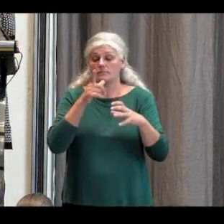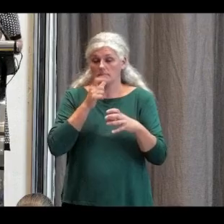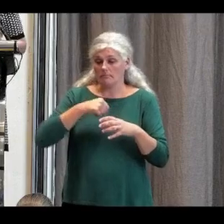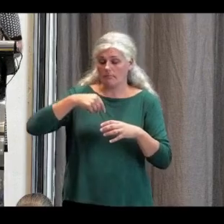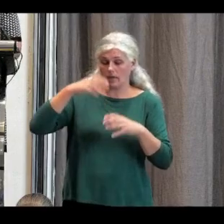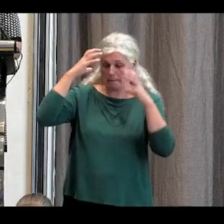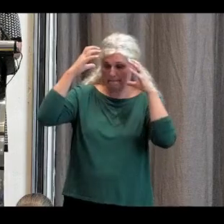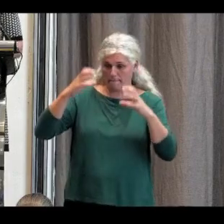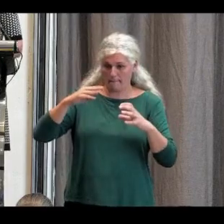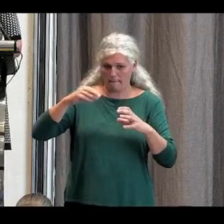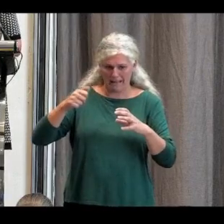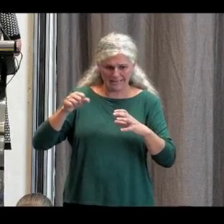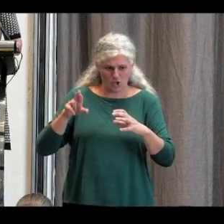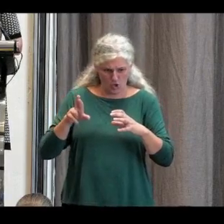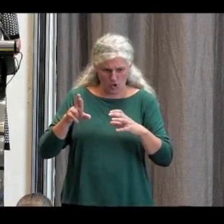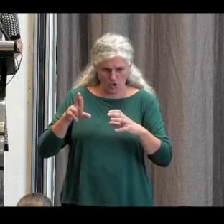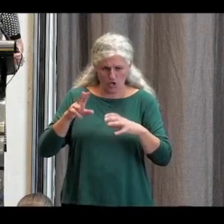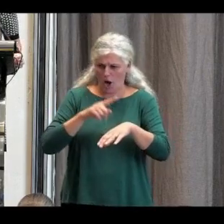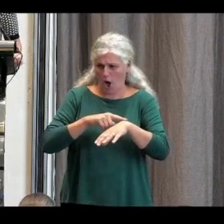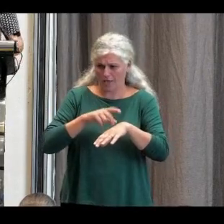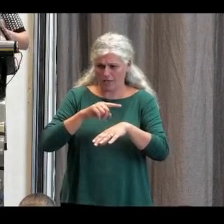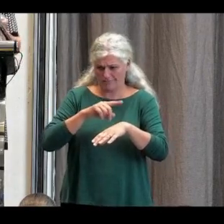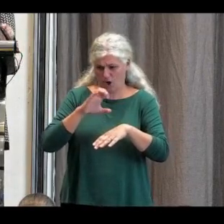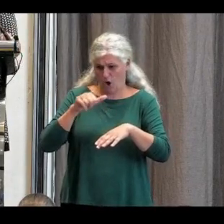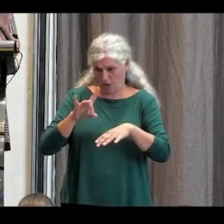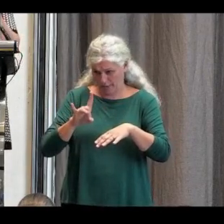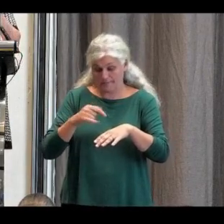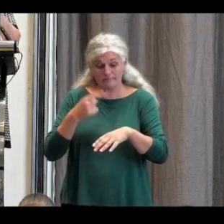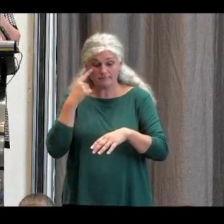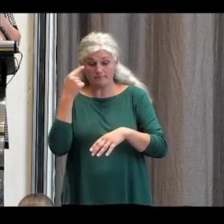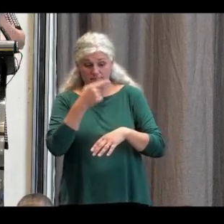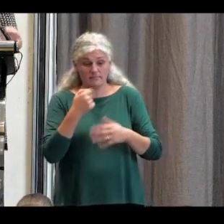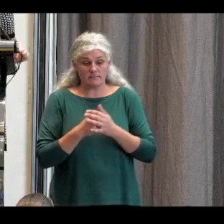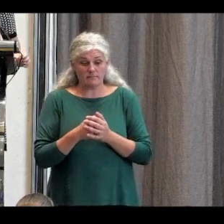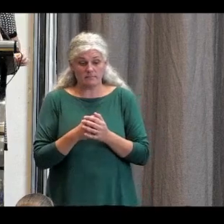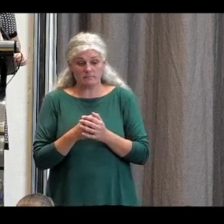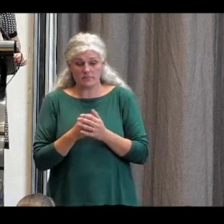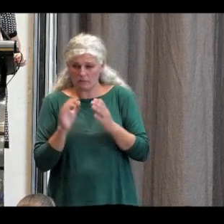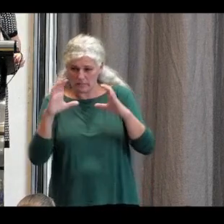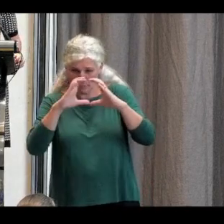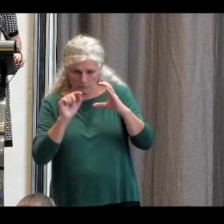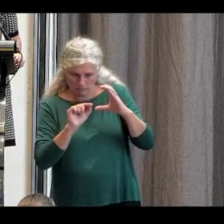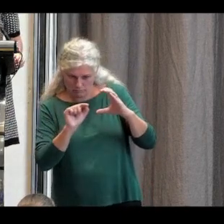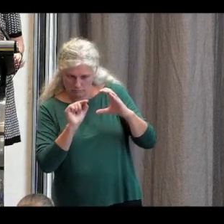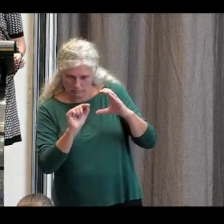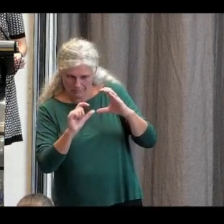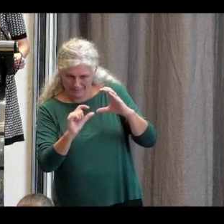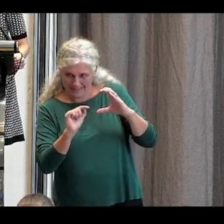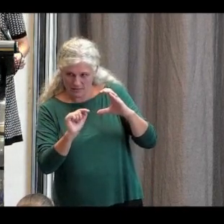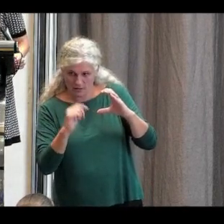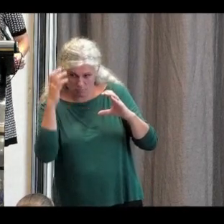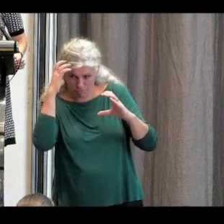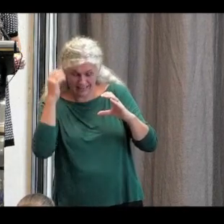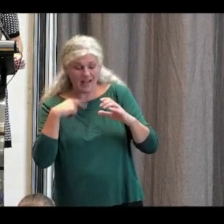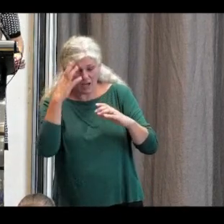that we have a brain master clock in our brain, and if you can see like this very, very small region in the bottom of the brain. I know it's very